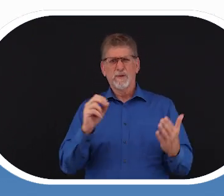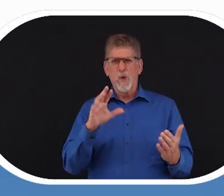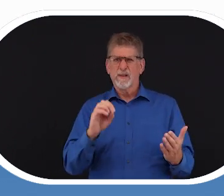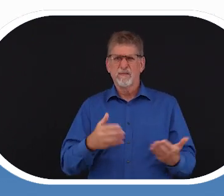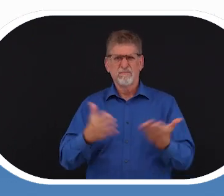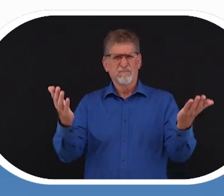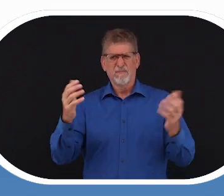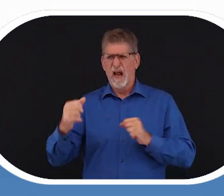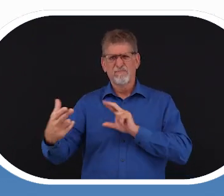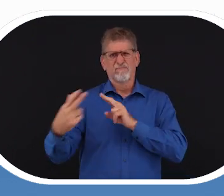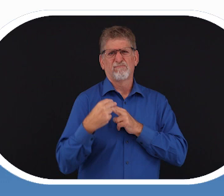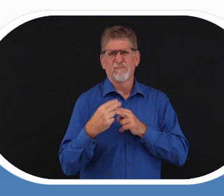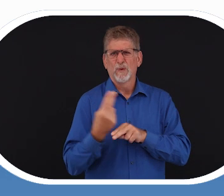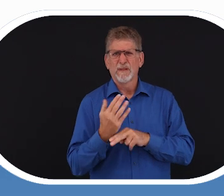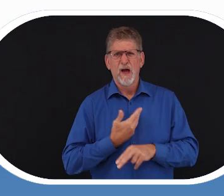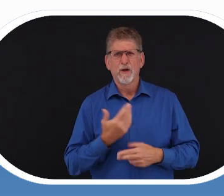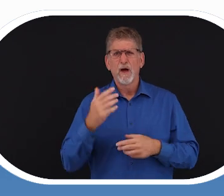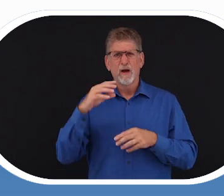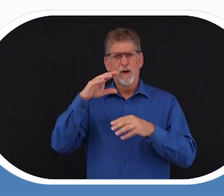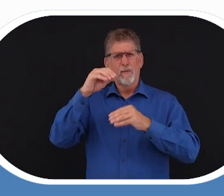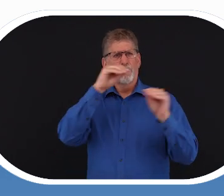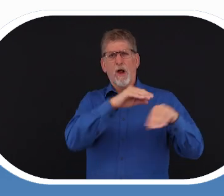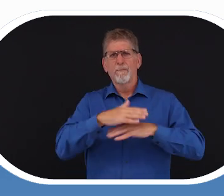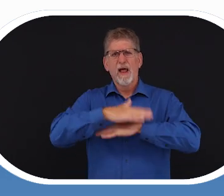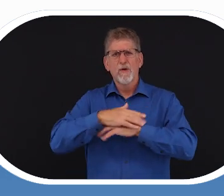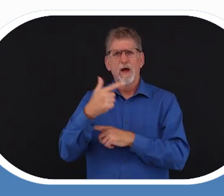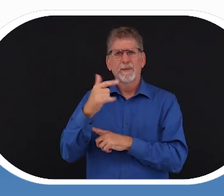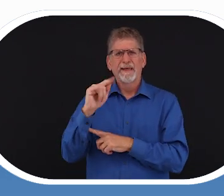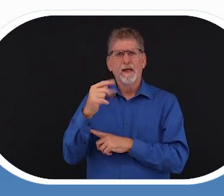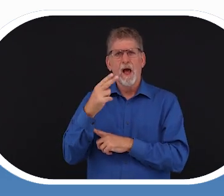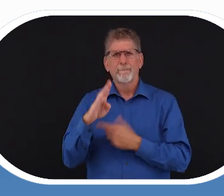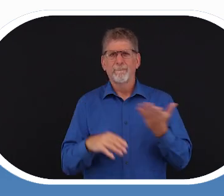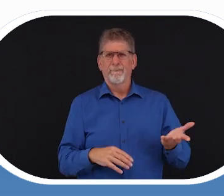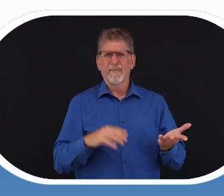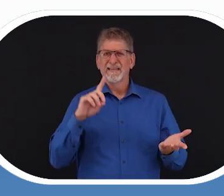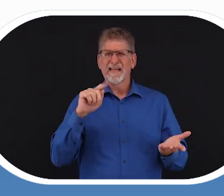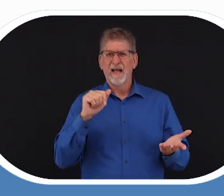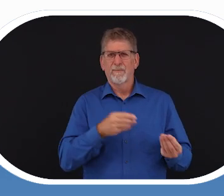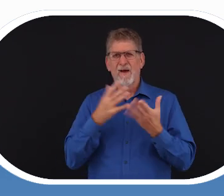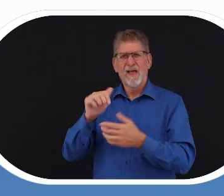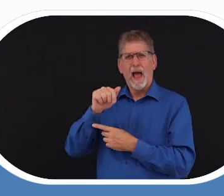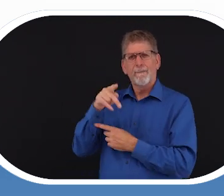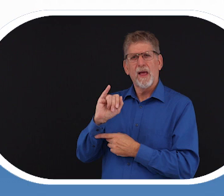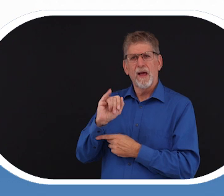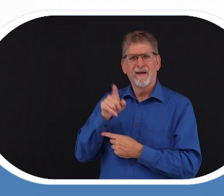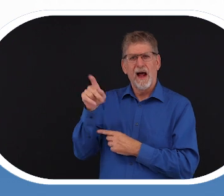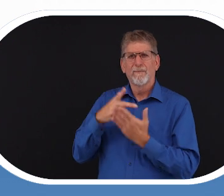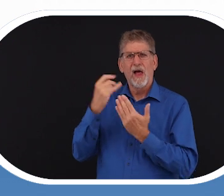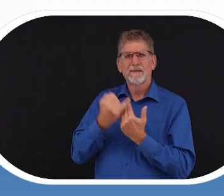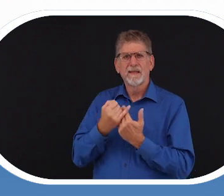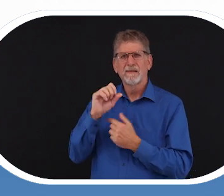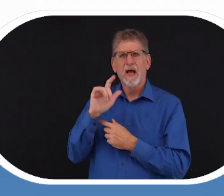open source, so others can build on our work. Our code is hosted on a platform called GitHub, and our data is provided by APIs